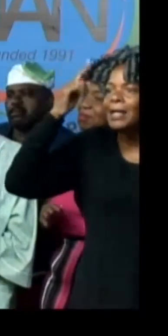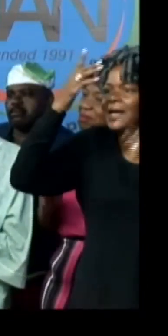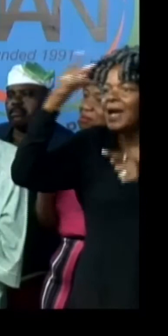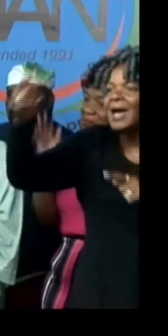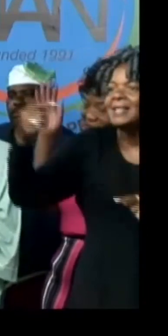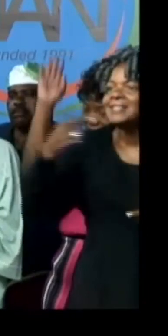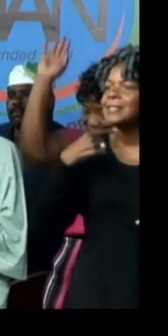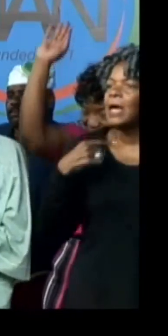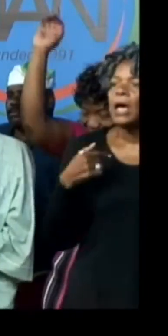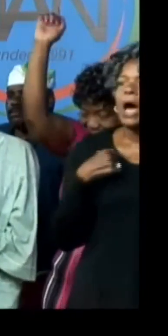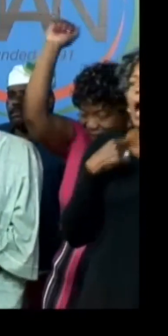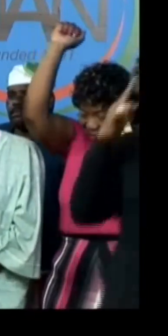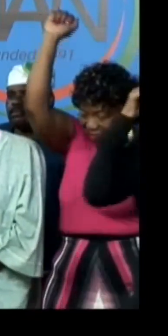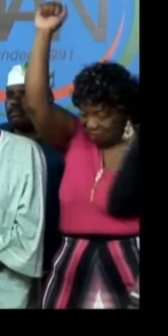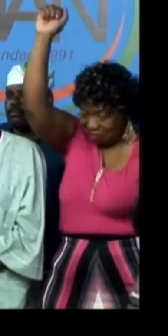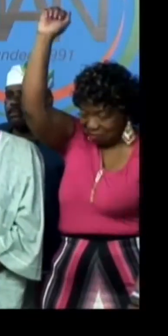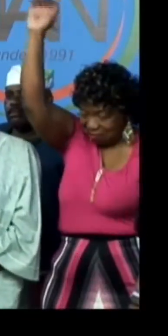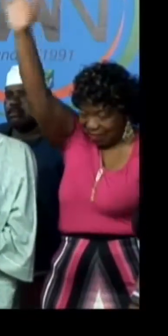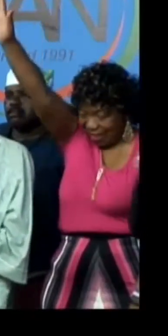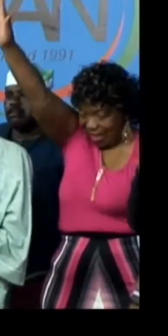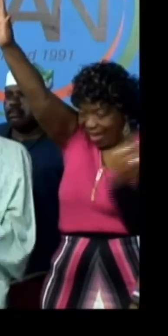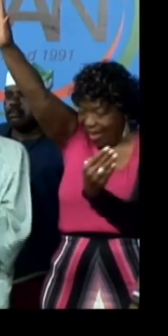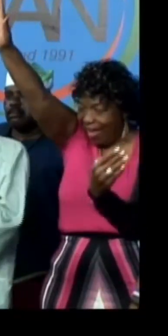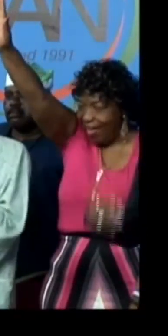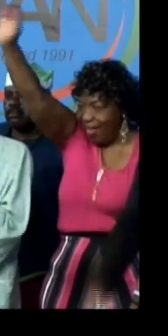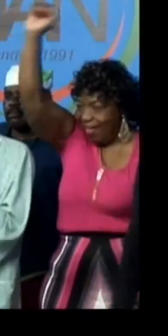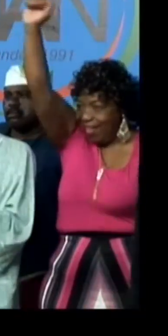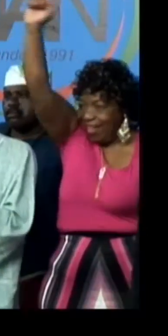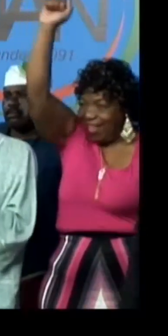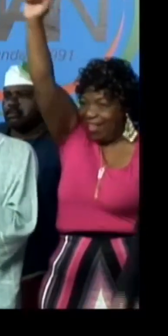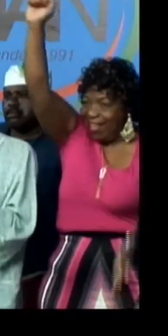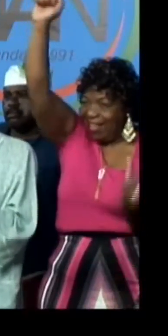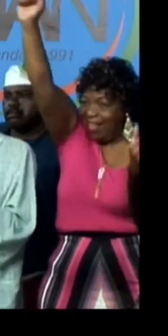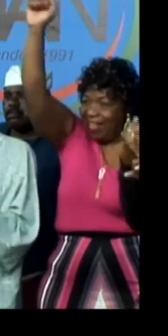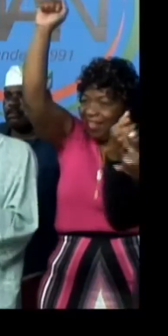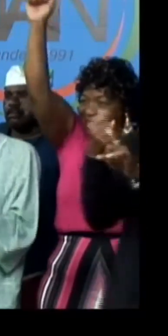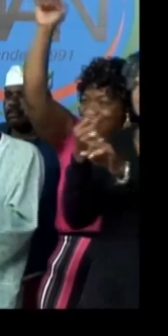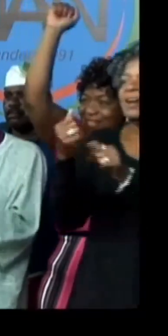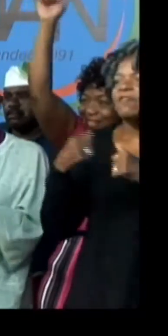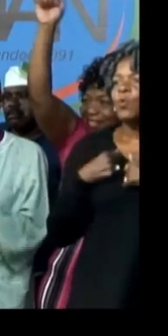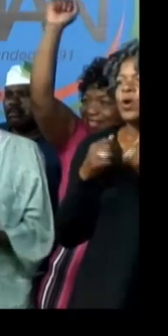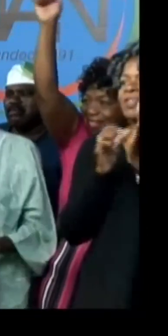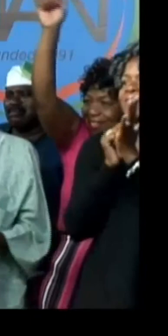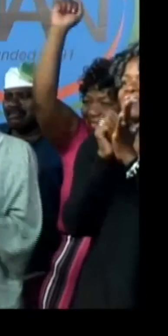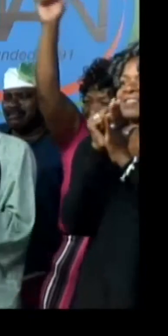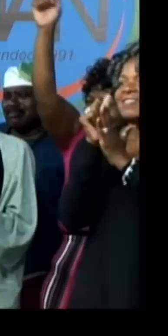no and save Obamacare. And it is a God.